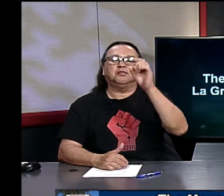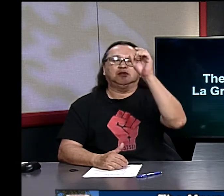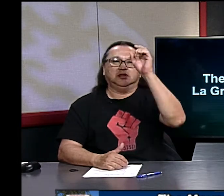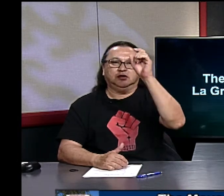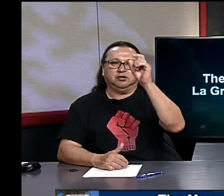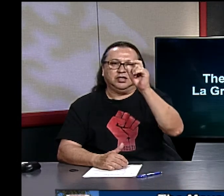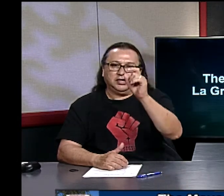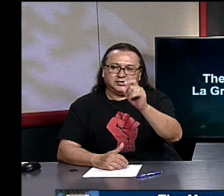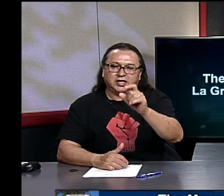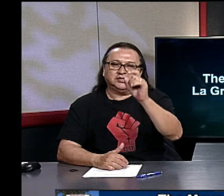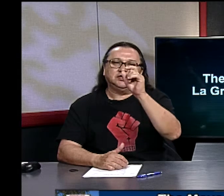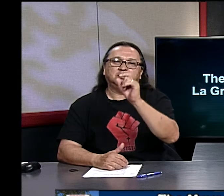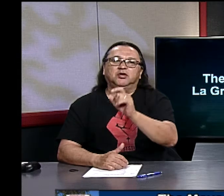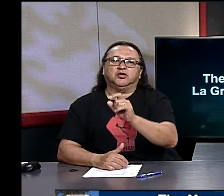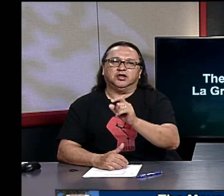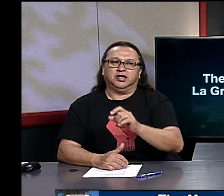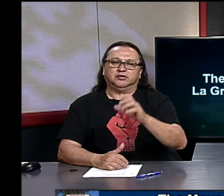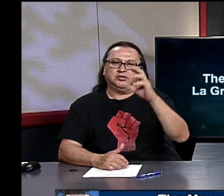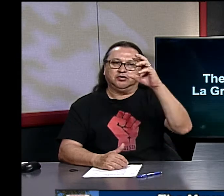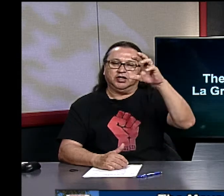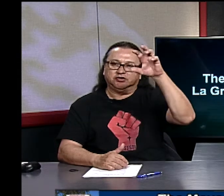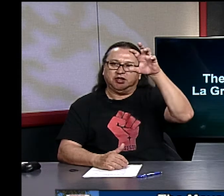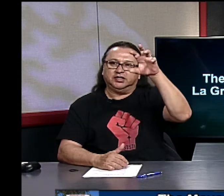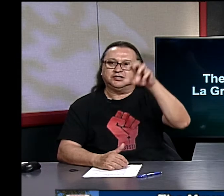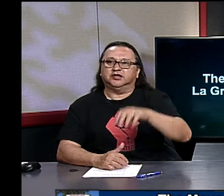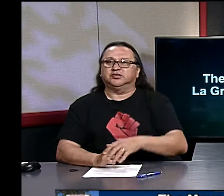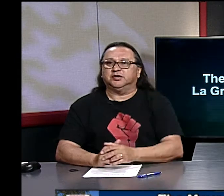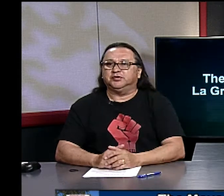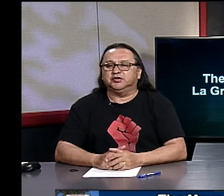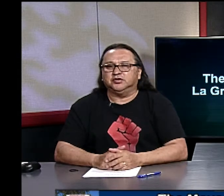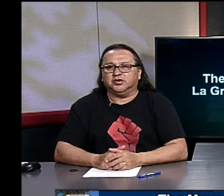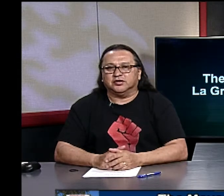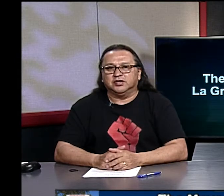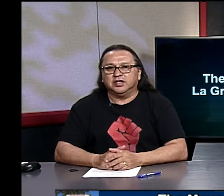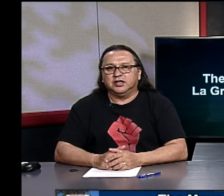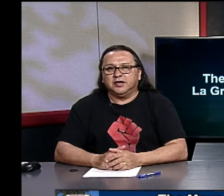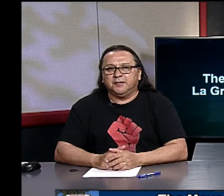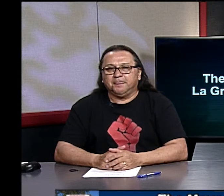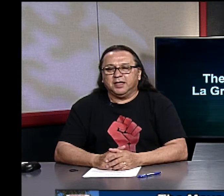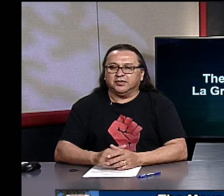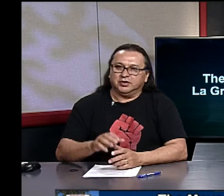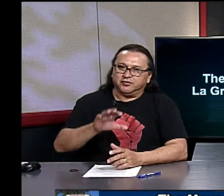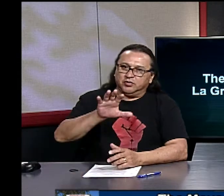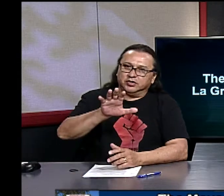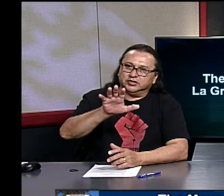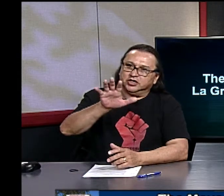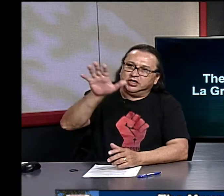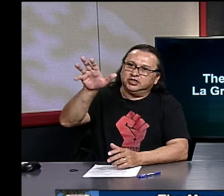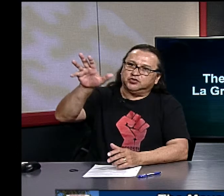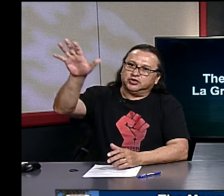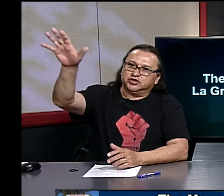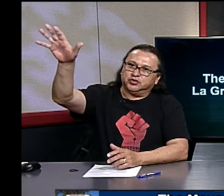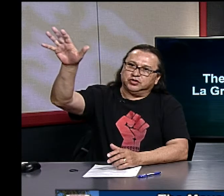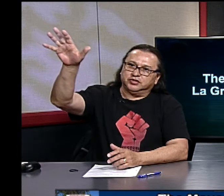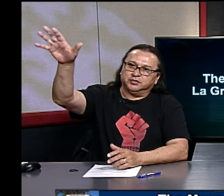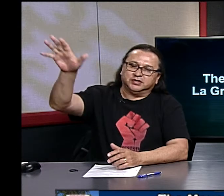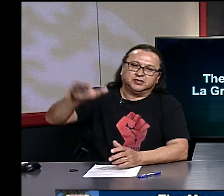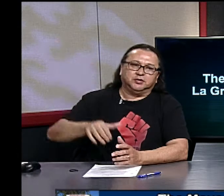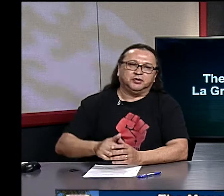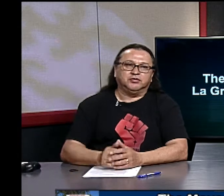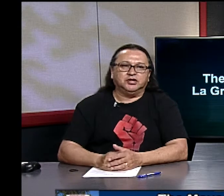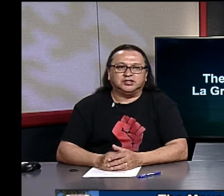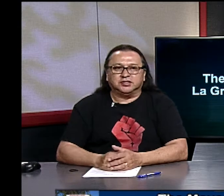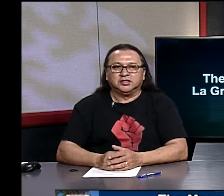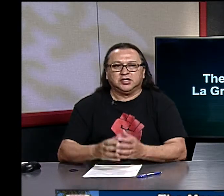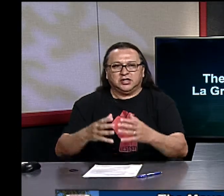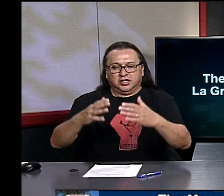Hohokam, the Anasazi, and the Mogollon, the great trading centers up to the north. And then, of course, eastward towards the